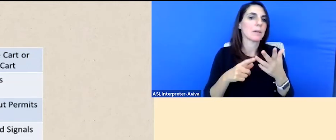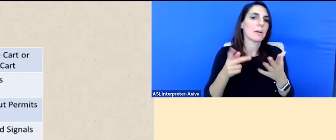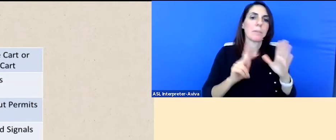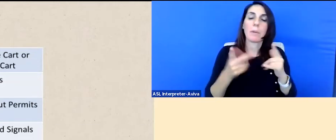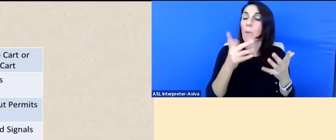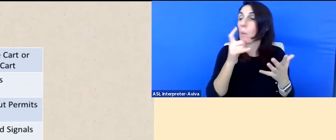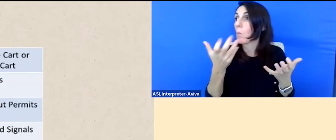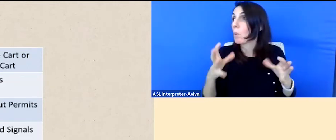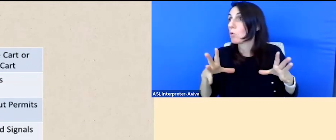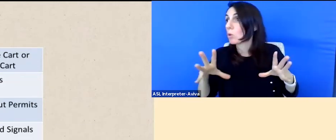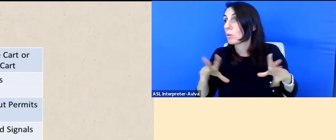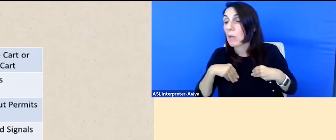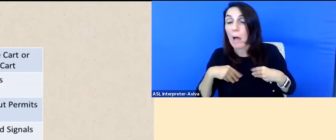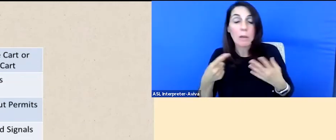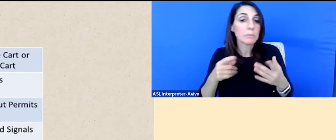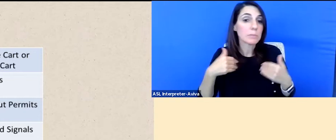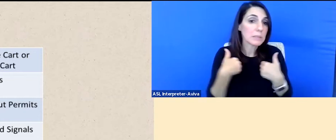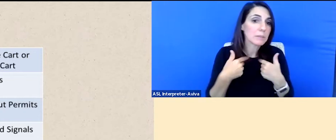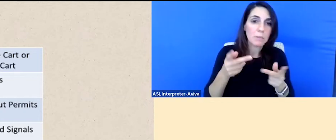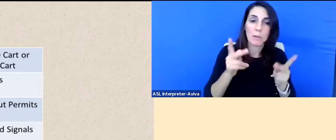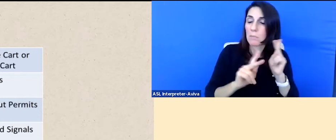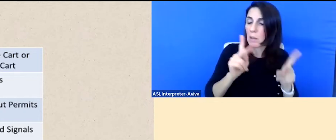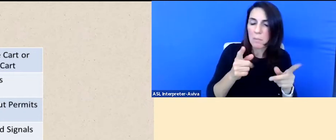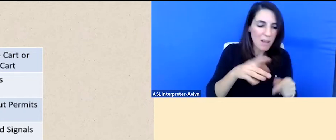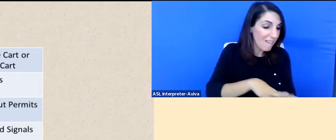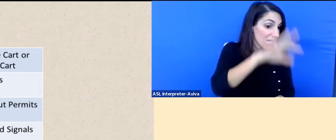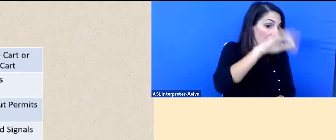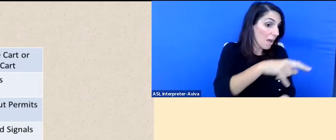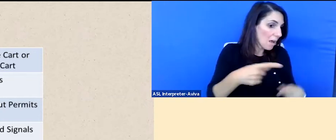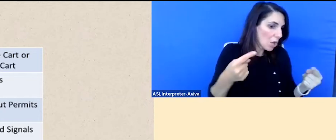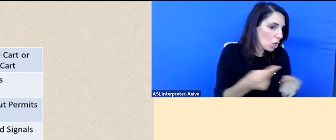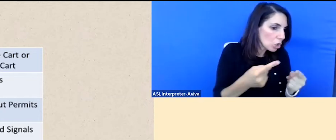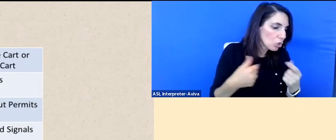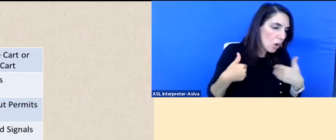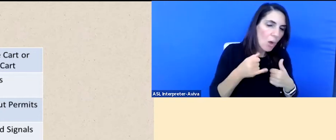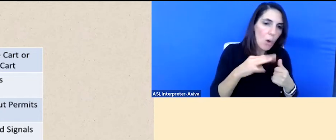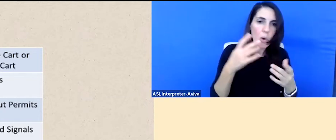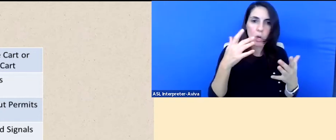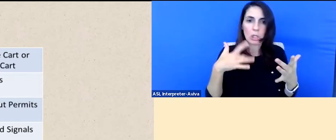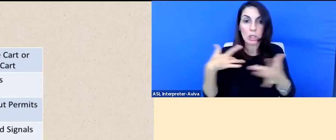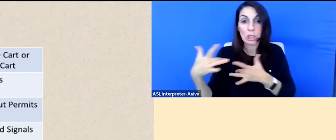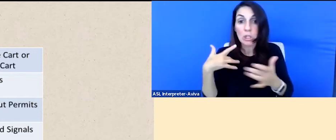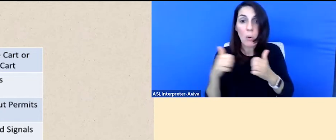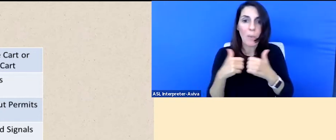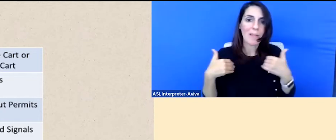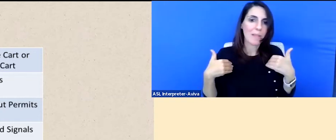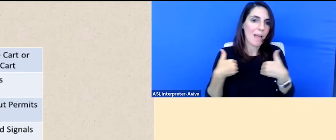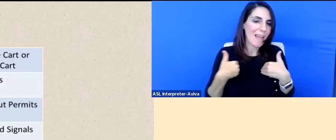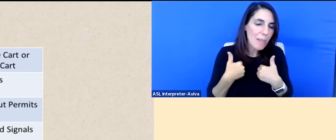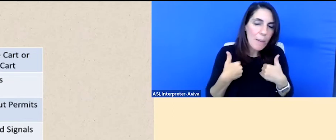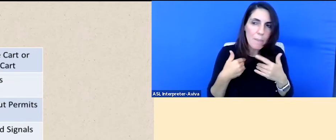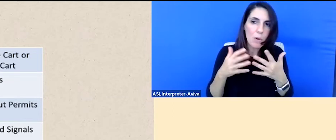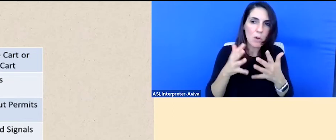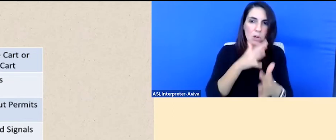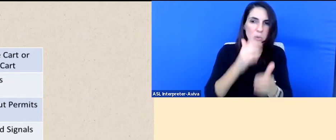adopt animals, individuals finding injured animals or concerns with animal cruelty can contact the